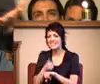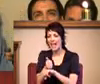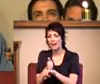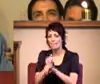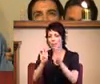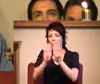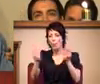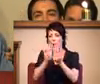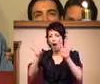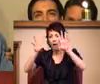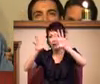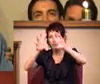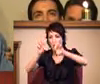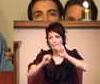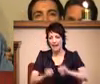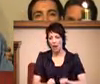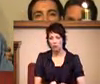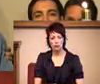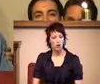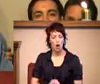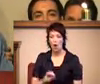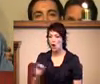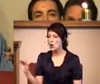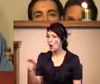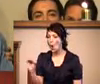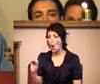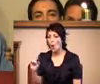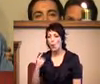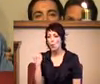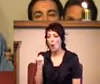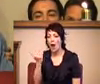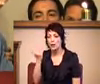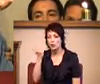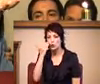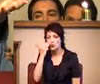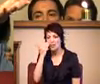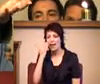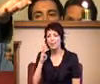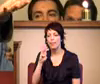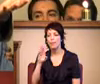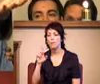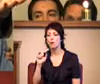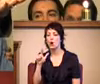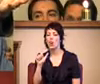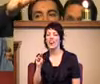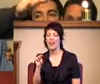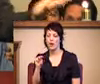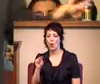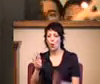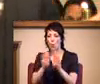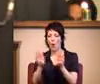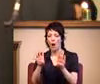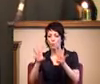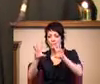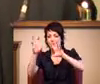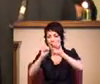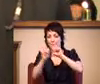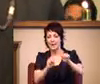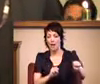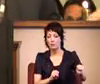said, nobody in the intelligence community knew that the Berlin Wall was going to be coming down, because it was the